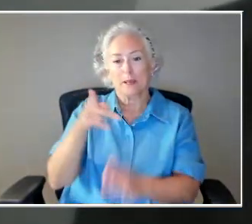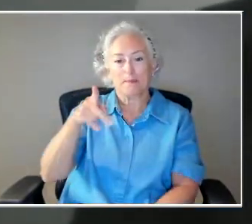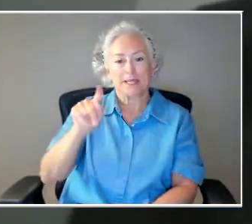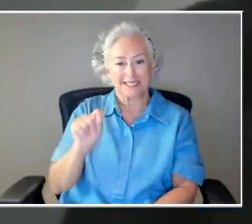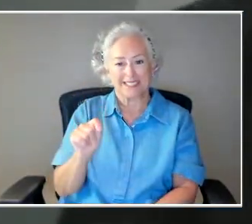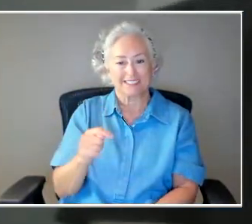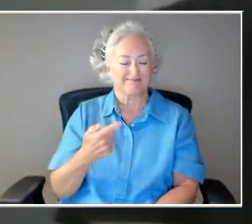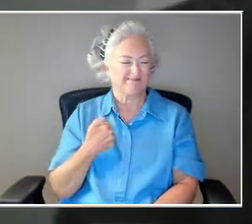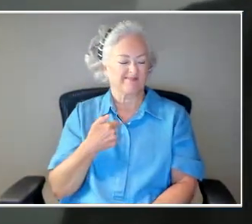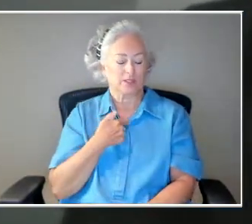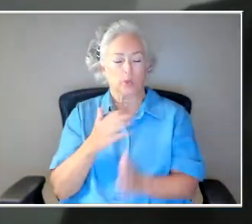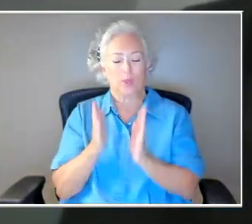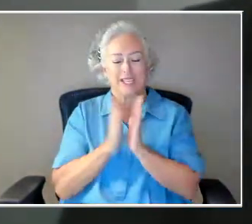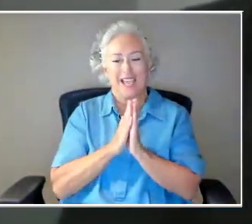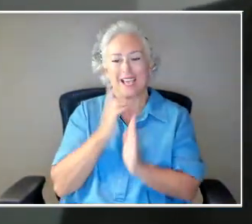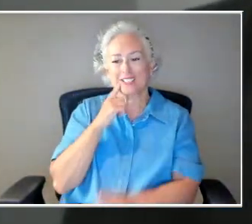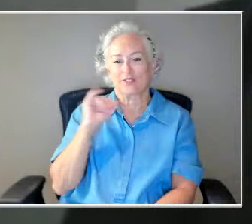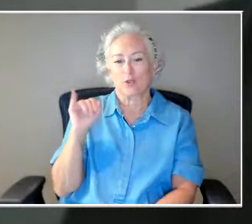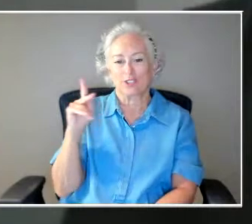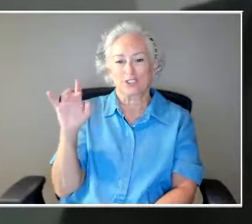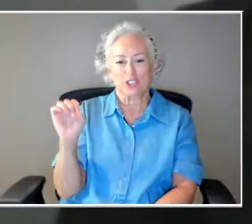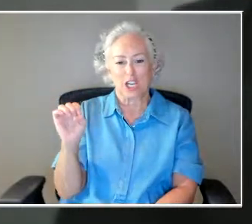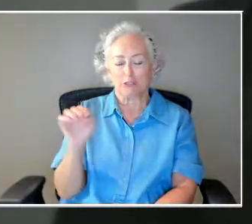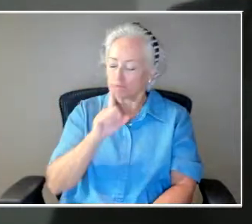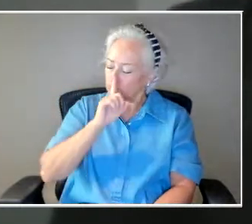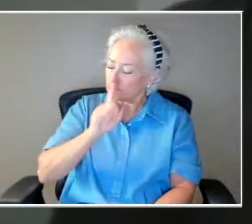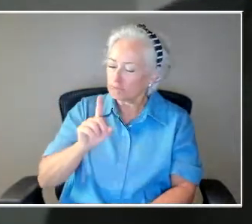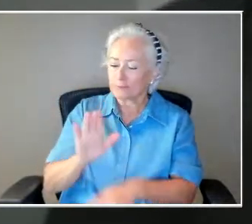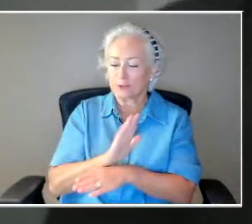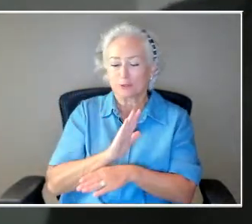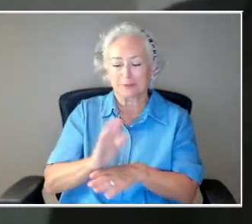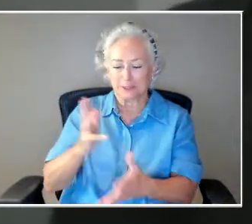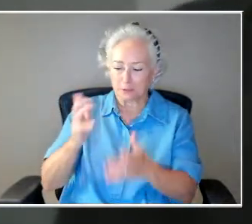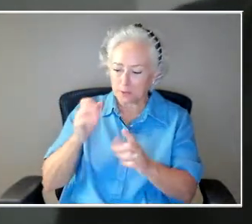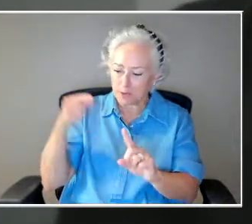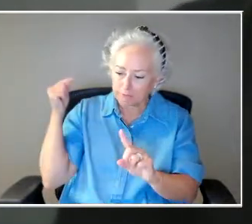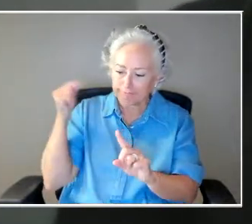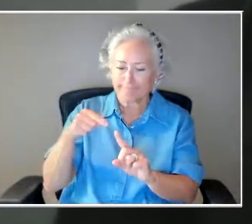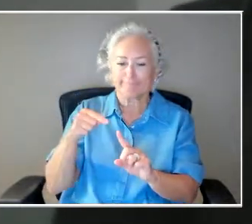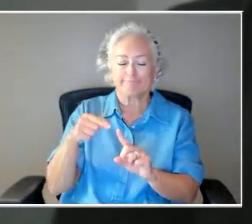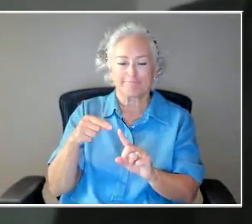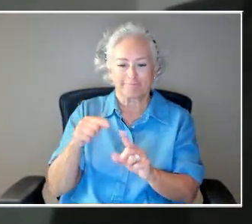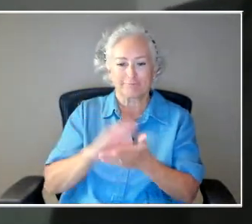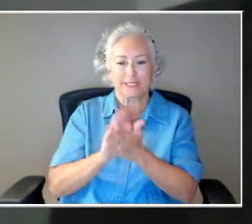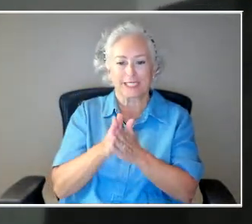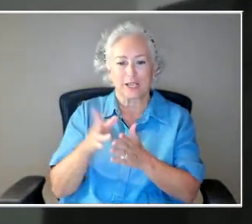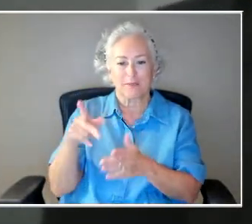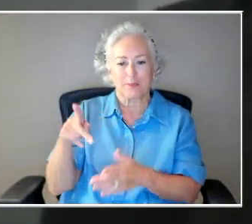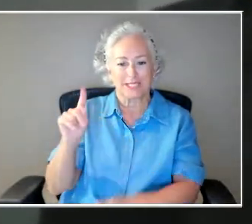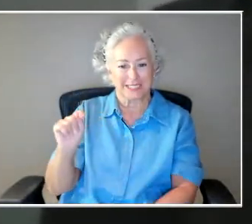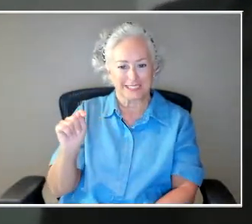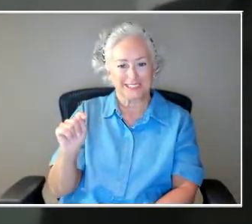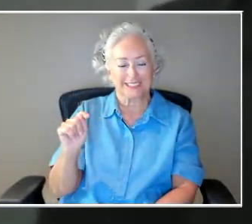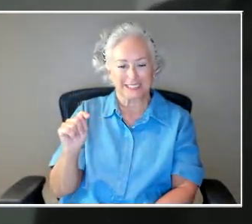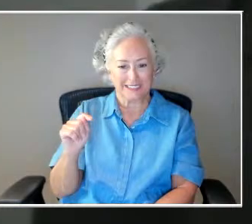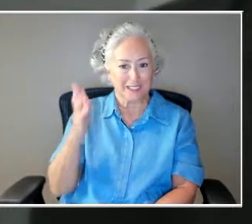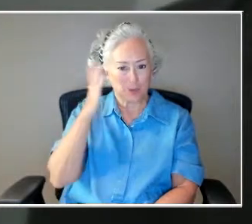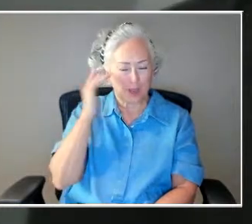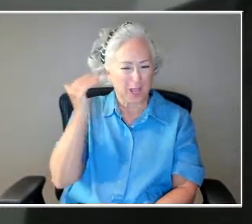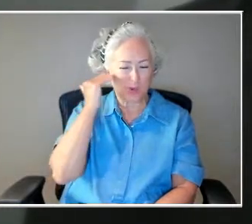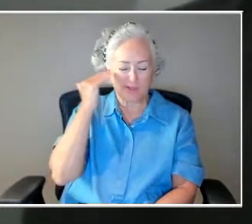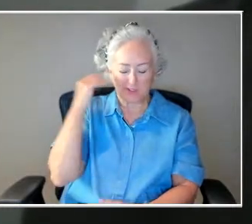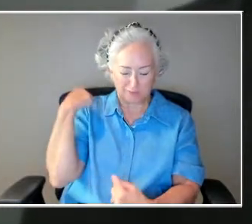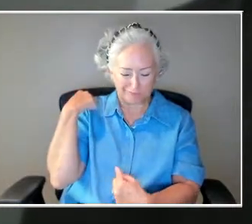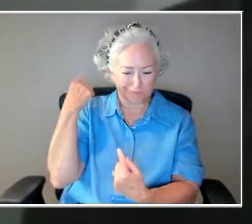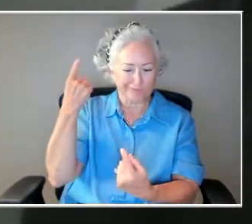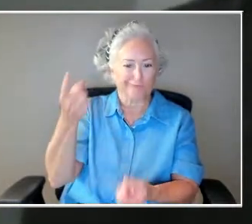for Jake. There was no doubt that we were going to have him be Cohen's physical therapist, just because we knew him already